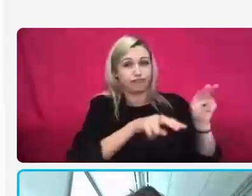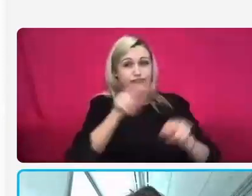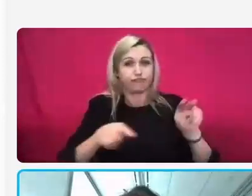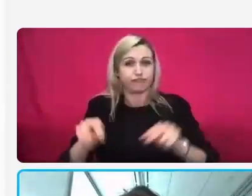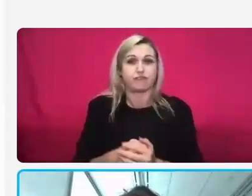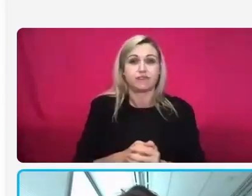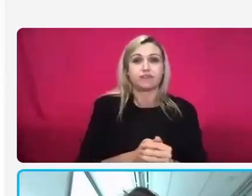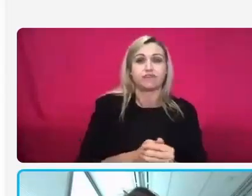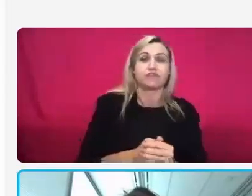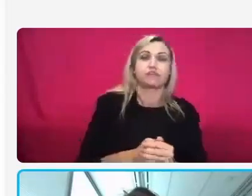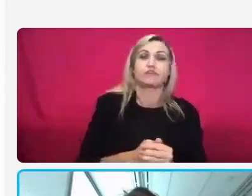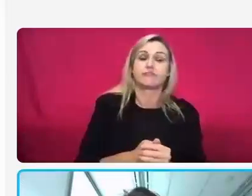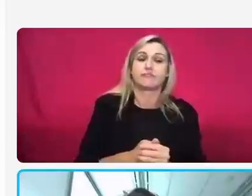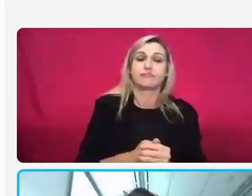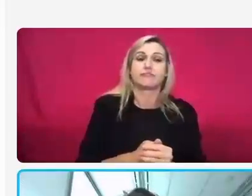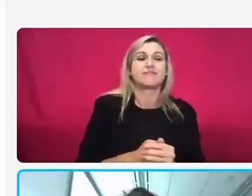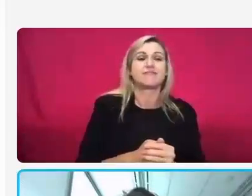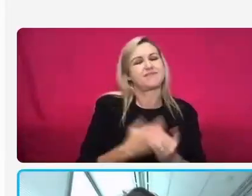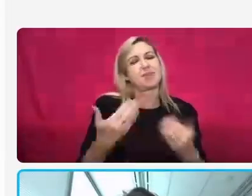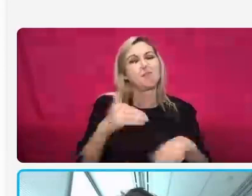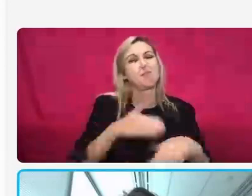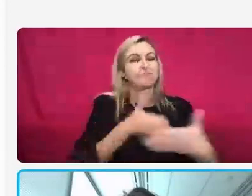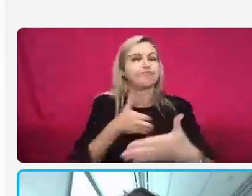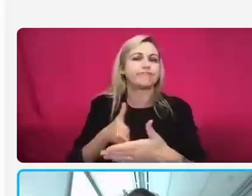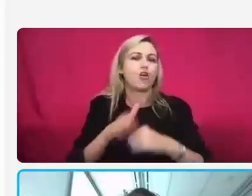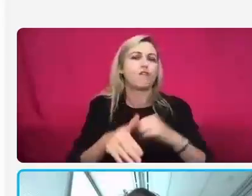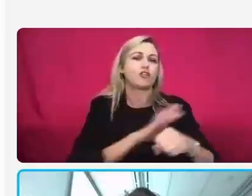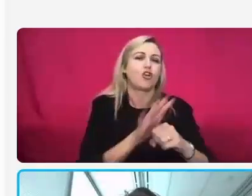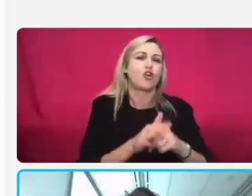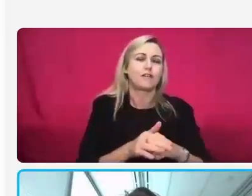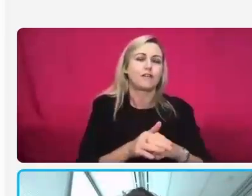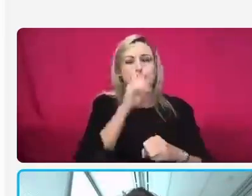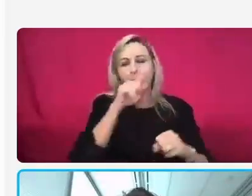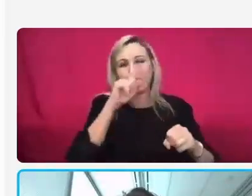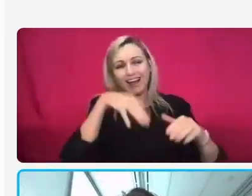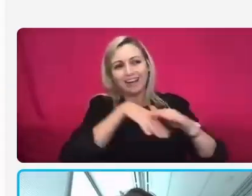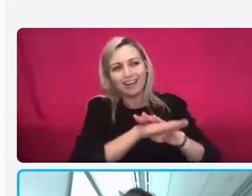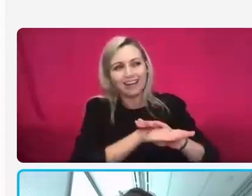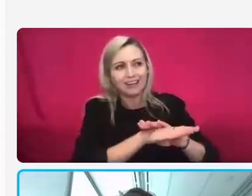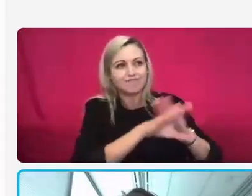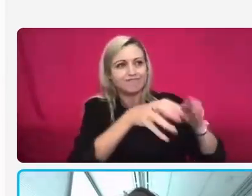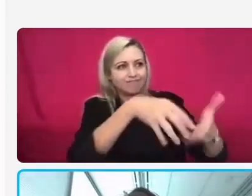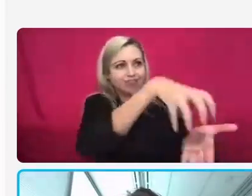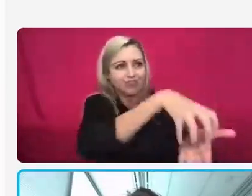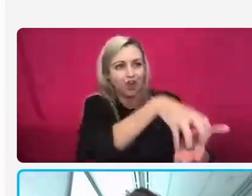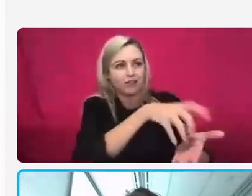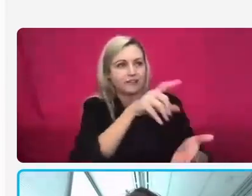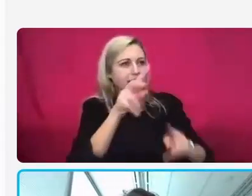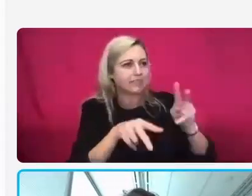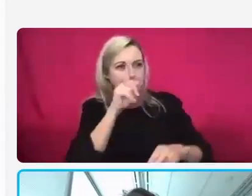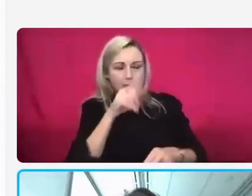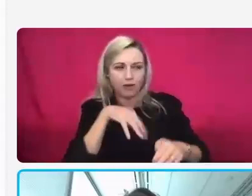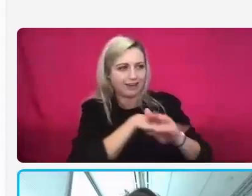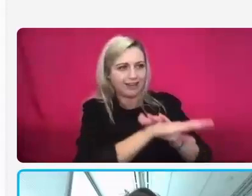COVID-19 continues to cause major difficulties with assessor access to facilities and has slowed our progress down. However, we